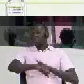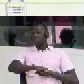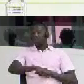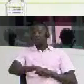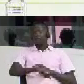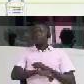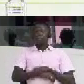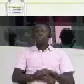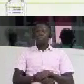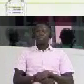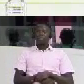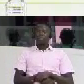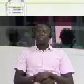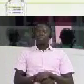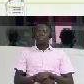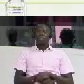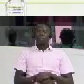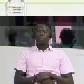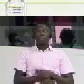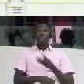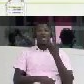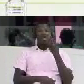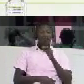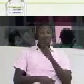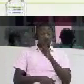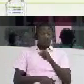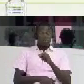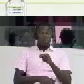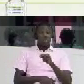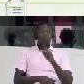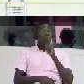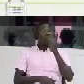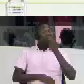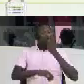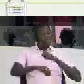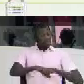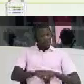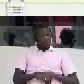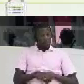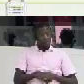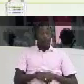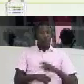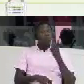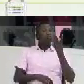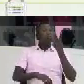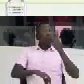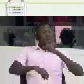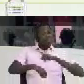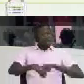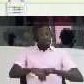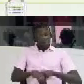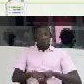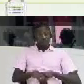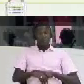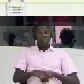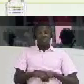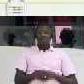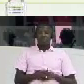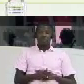time. soo ko defee benn. If you did that once ñaar or